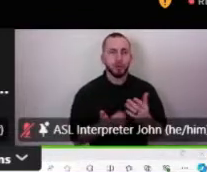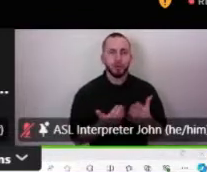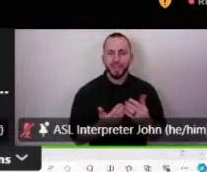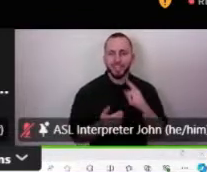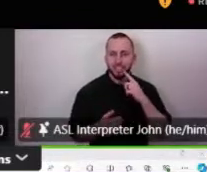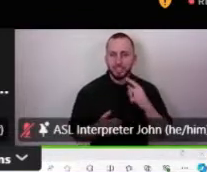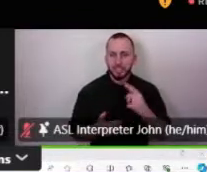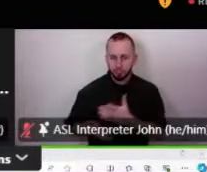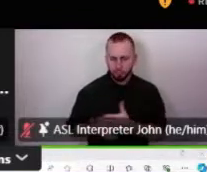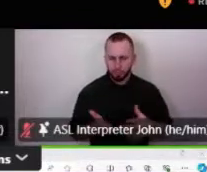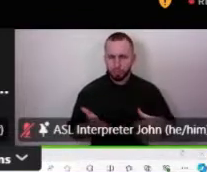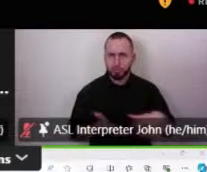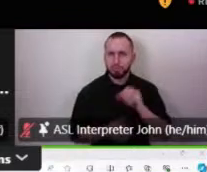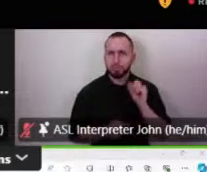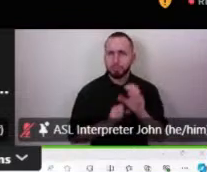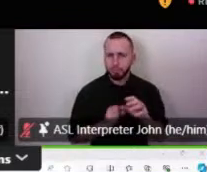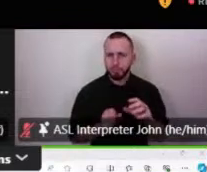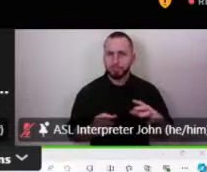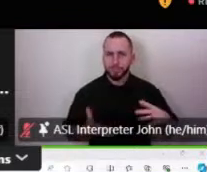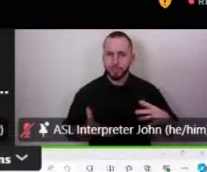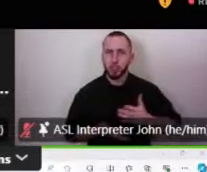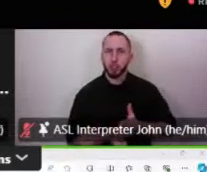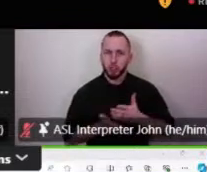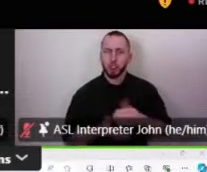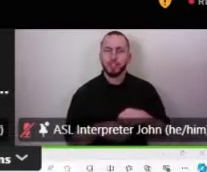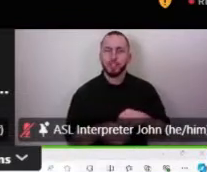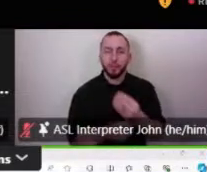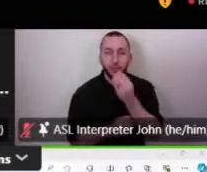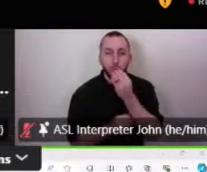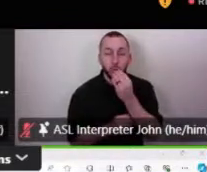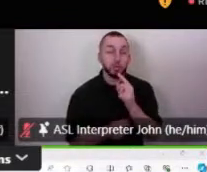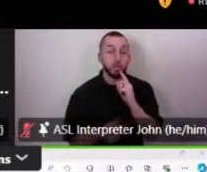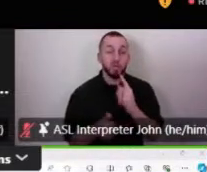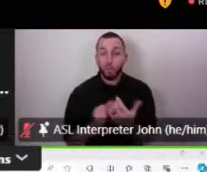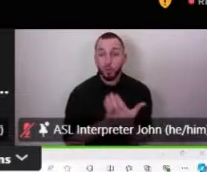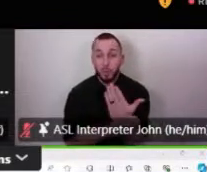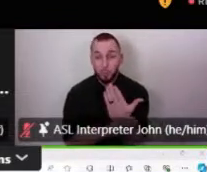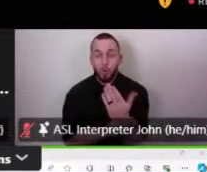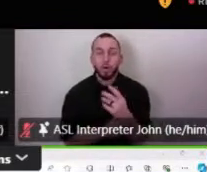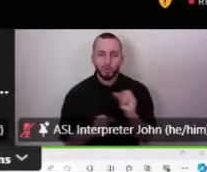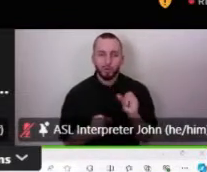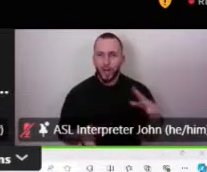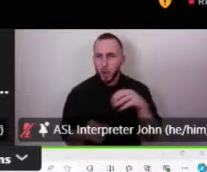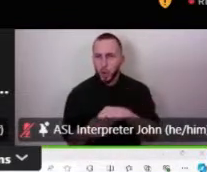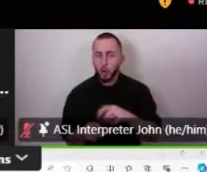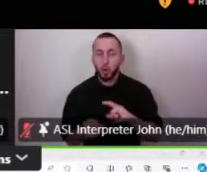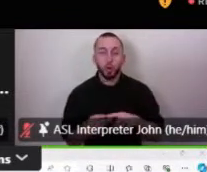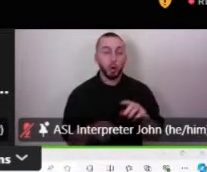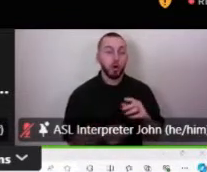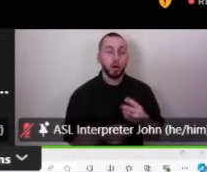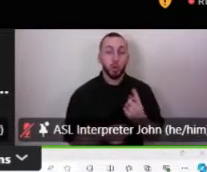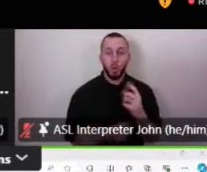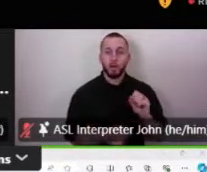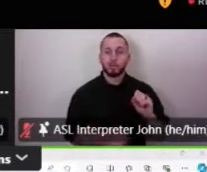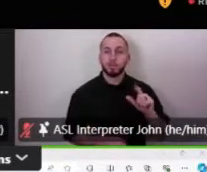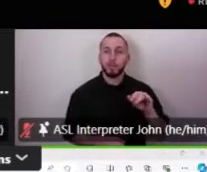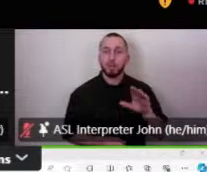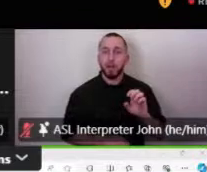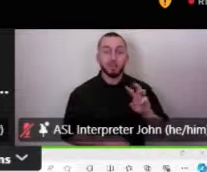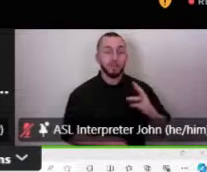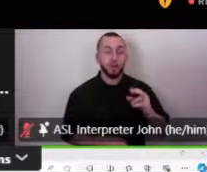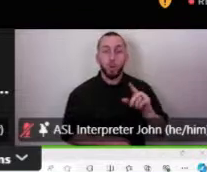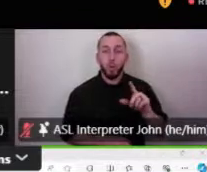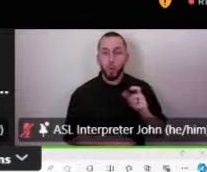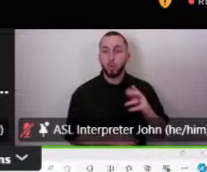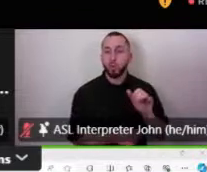get some of these serving sizes first thing in the morning. Maybe you have a slice of whole grain toast with some eggs